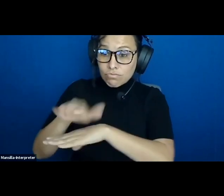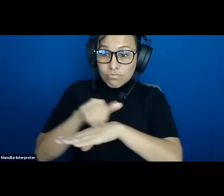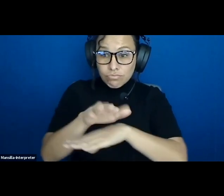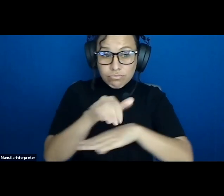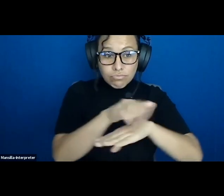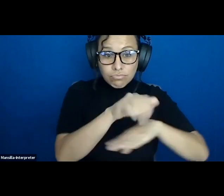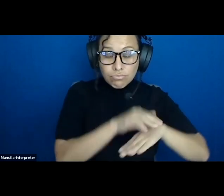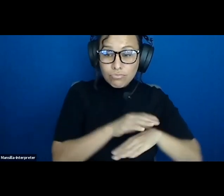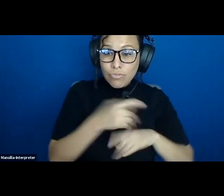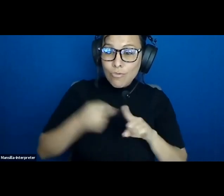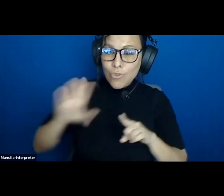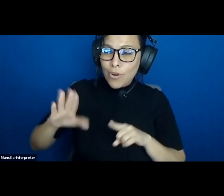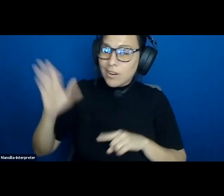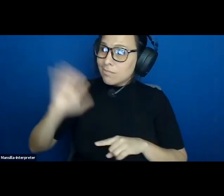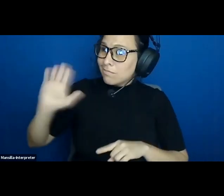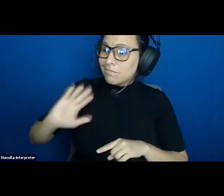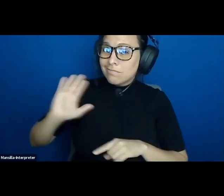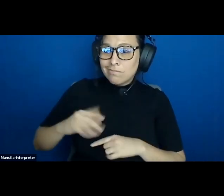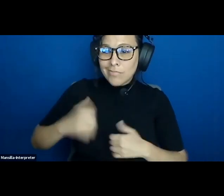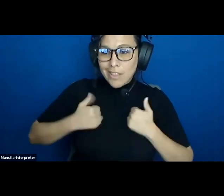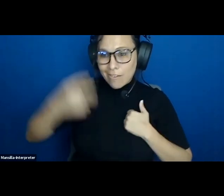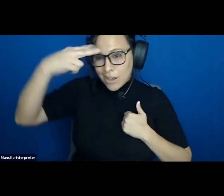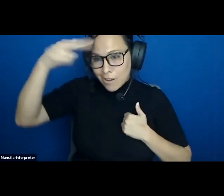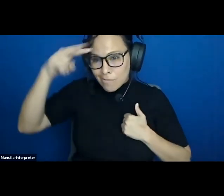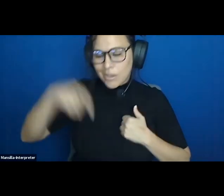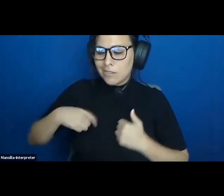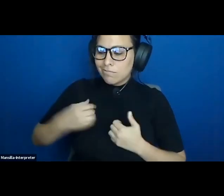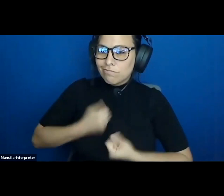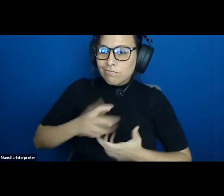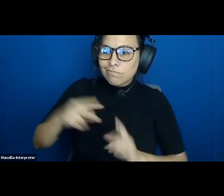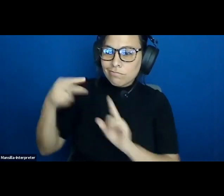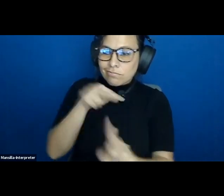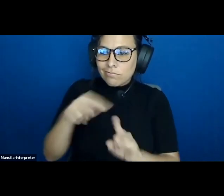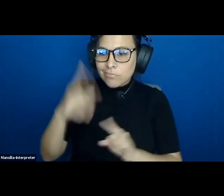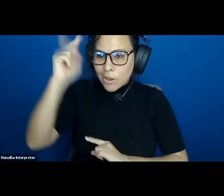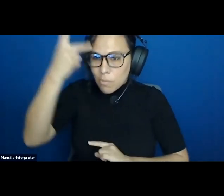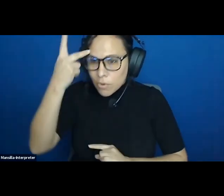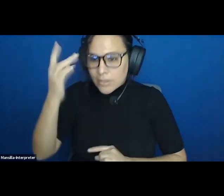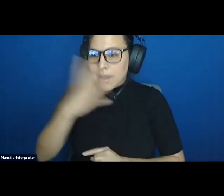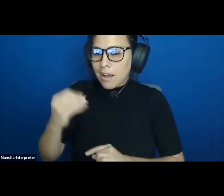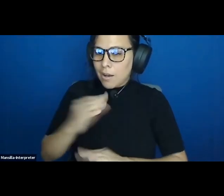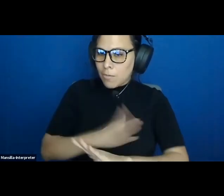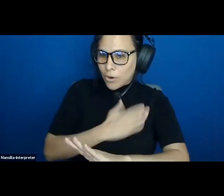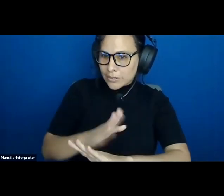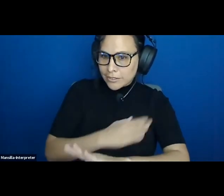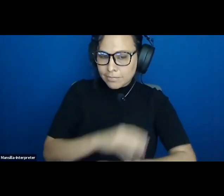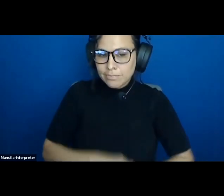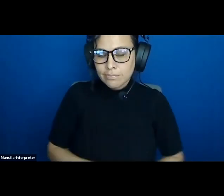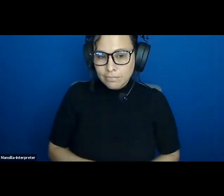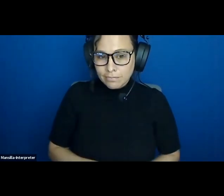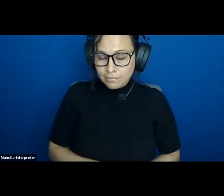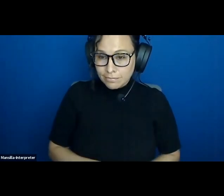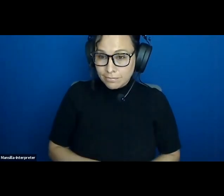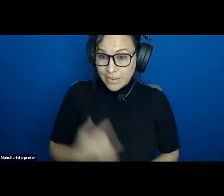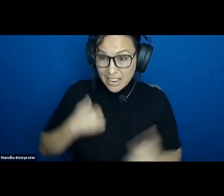days in Mexico, where she expressed her perspective on politics and, of course, her poetry. To have them gathered in